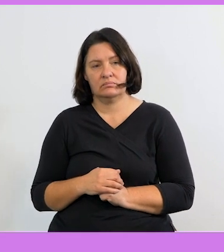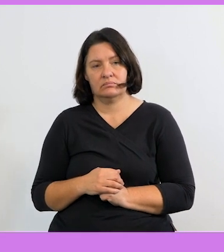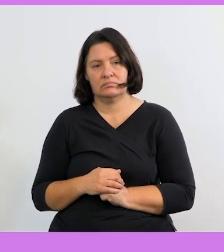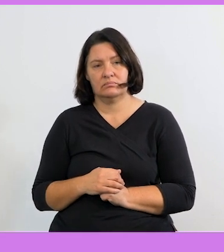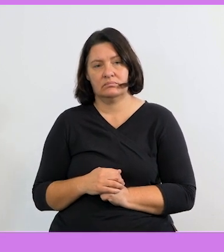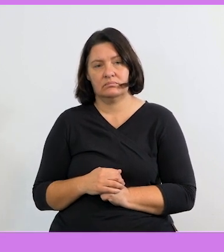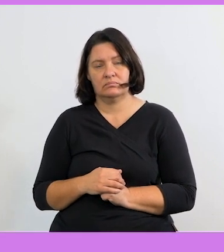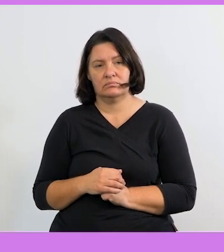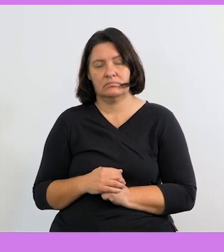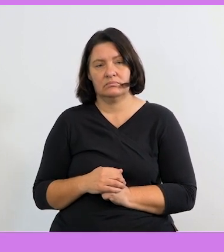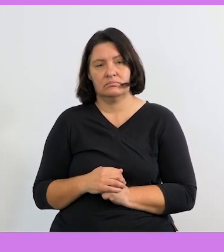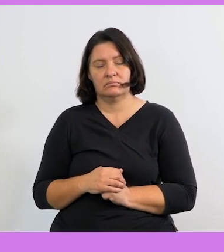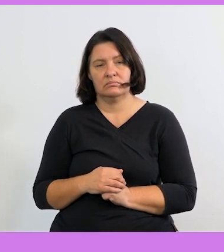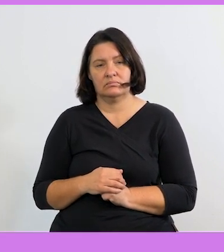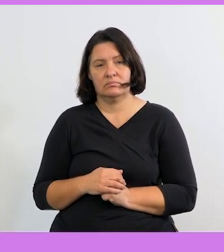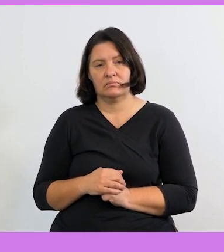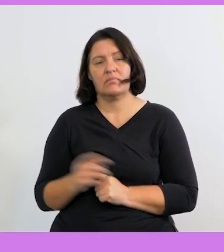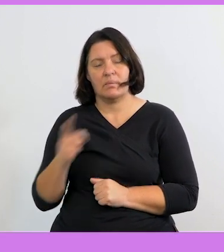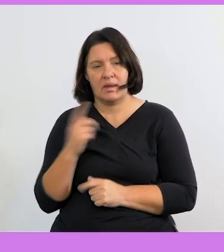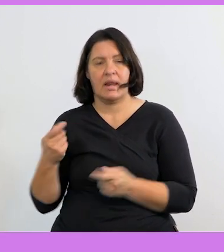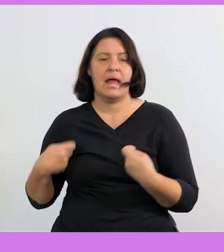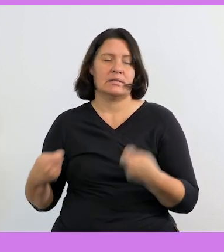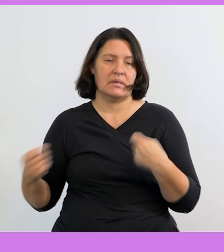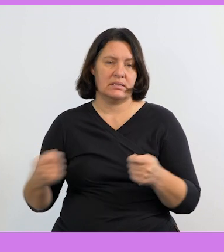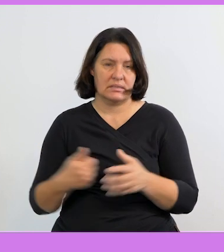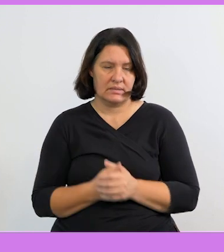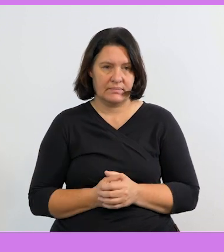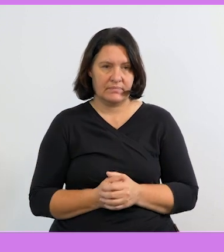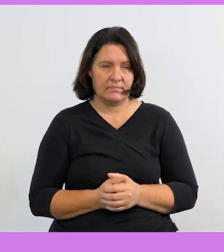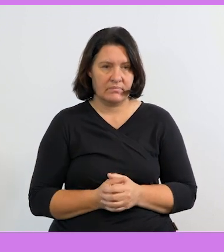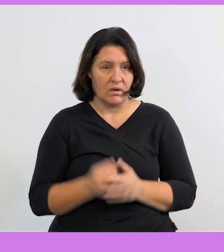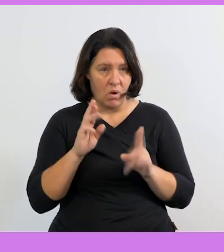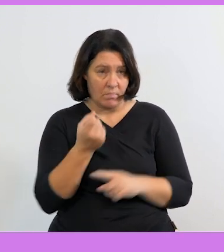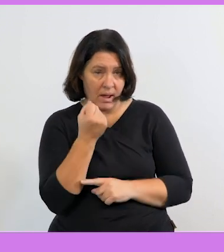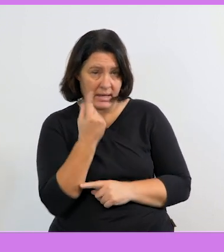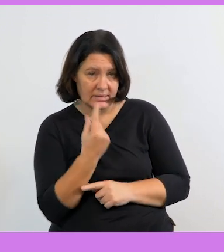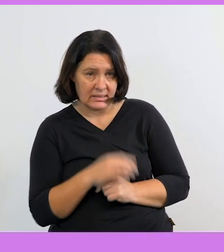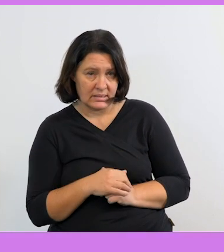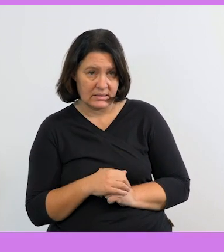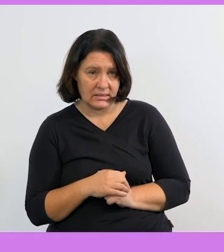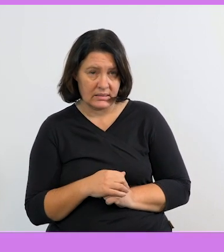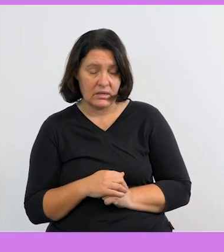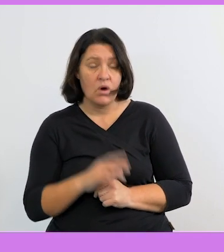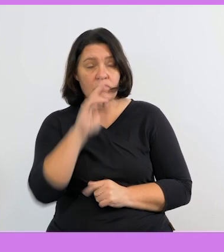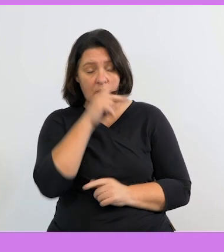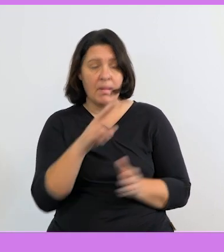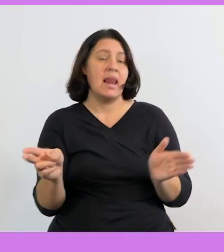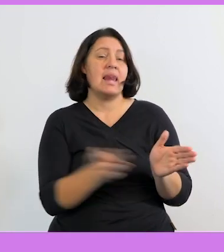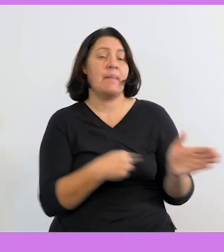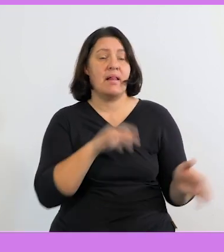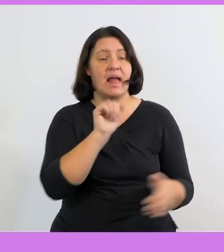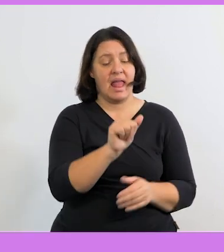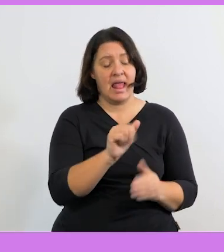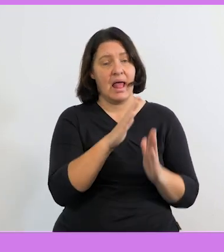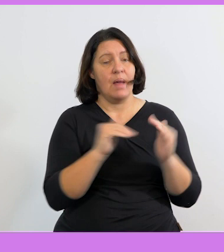them, right? And this will be our expense graph. I hope that makes sense. Guys, now remember we have